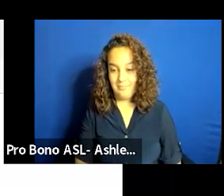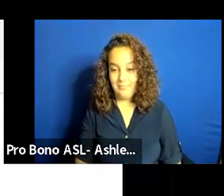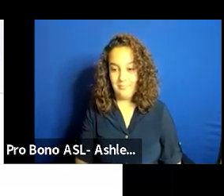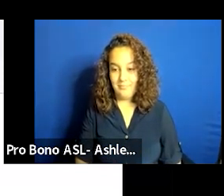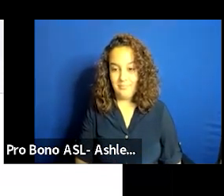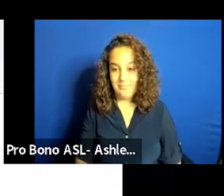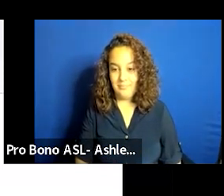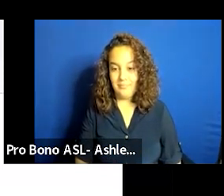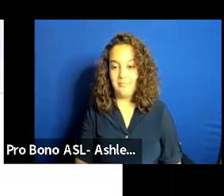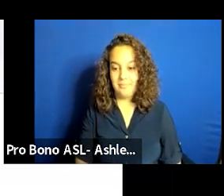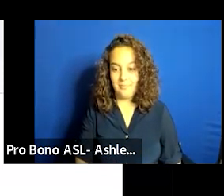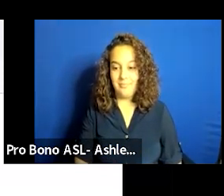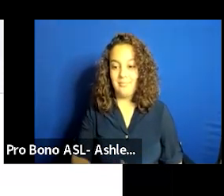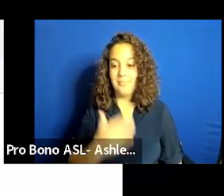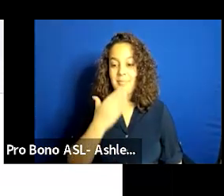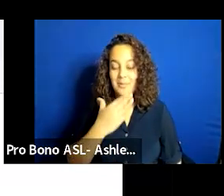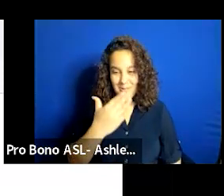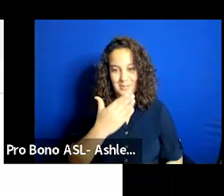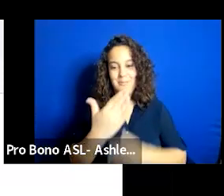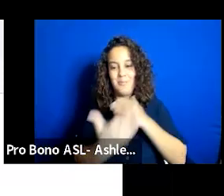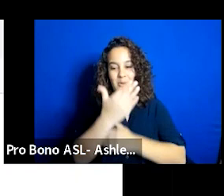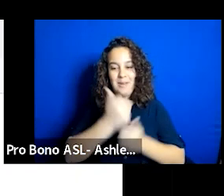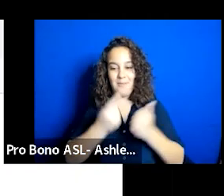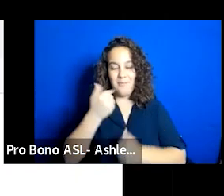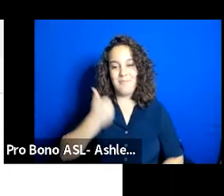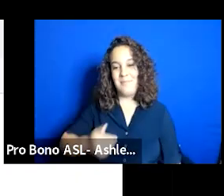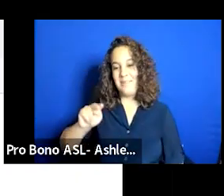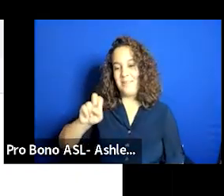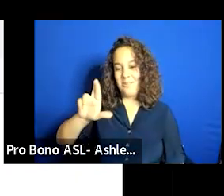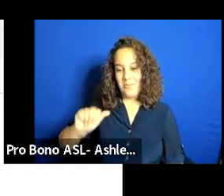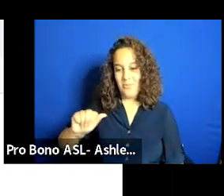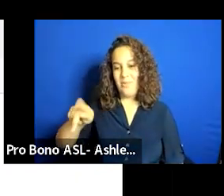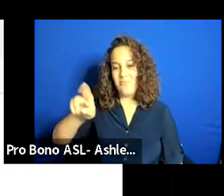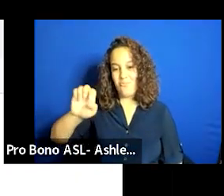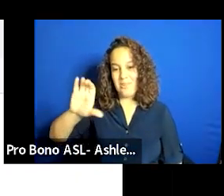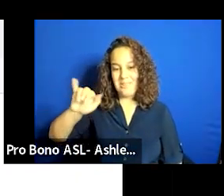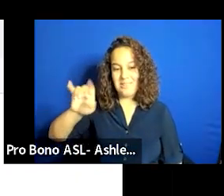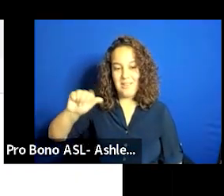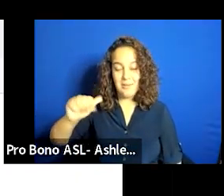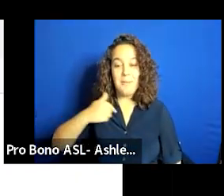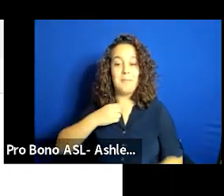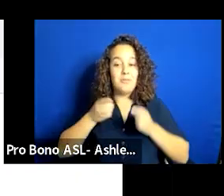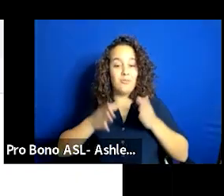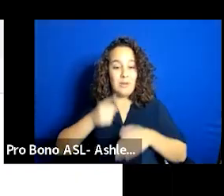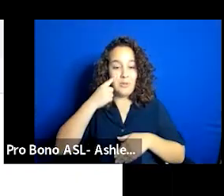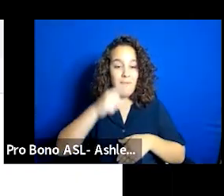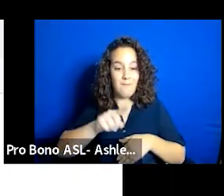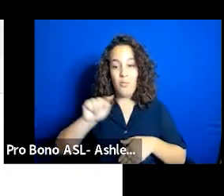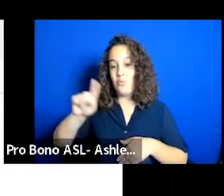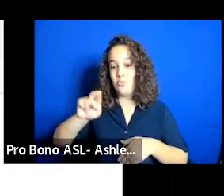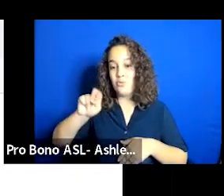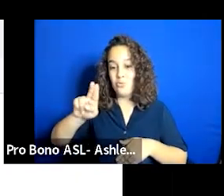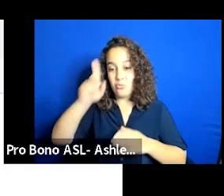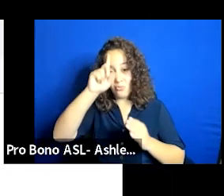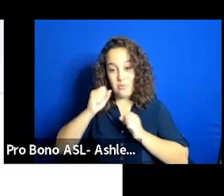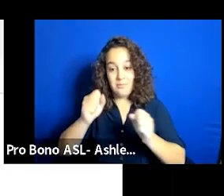Good morning, everybody. Nora Preciado, Managing Director and Partner at SUNY Strategies. I'm happy to join you today, and I am